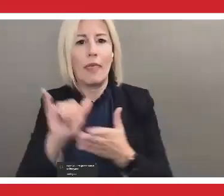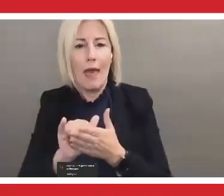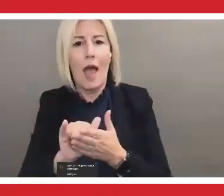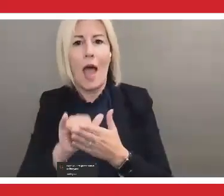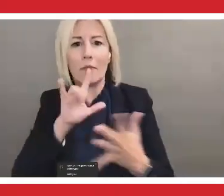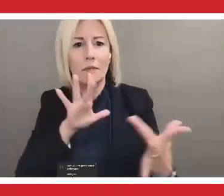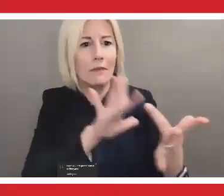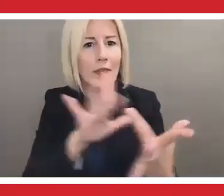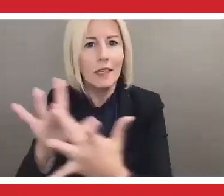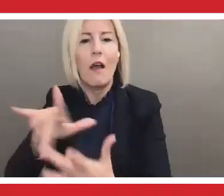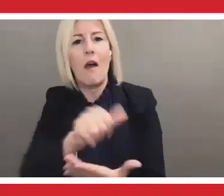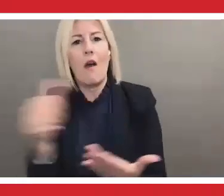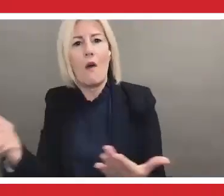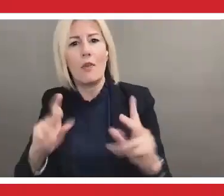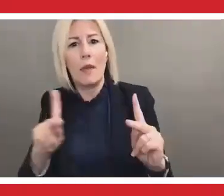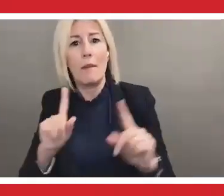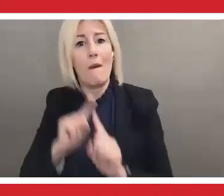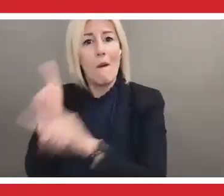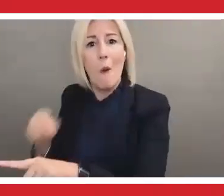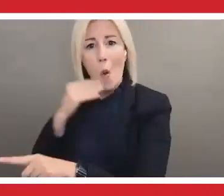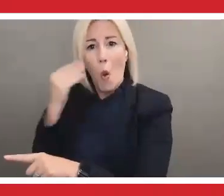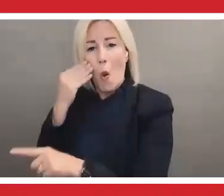people and go home and start